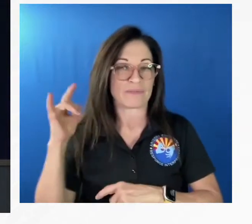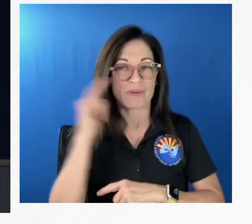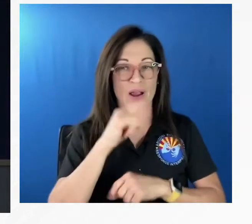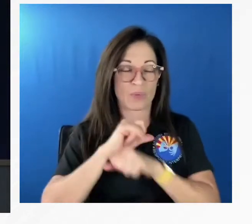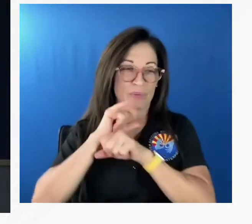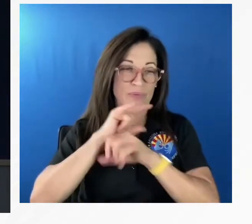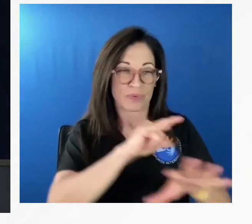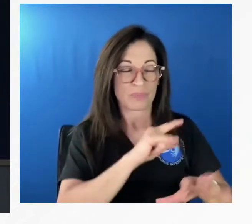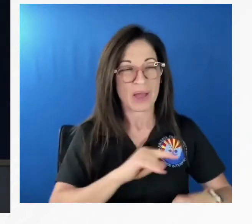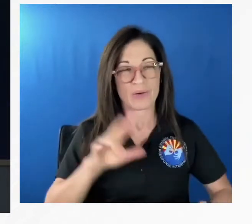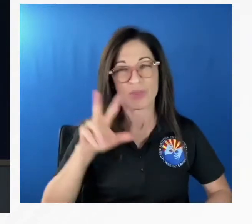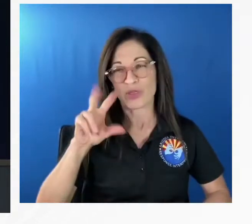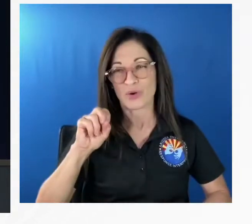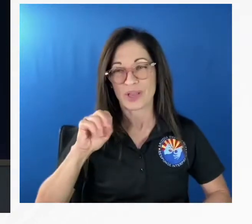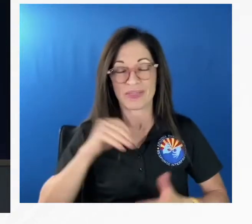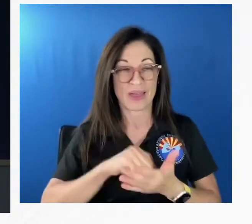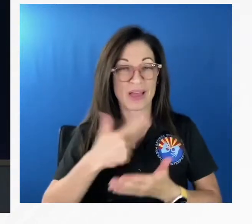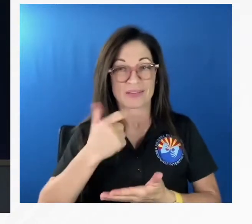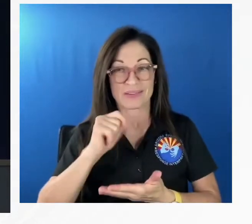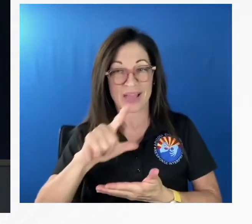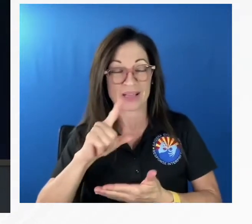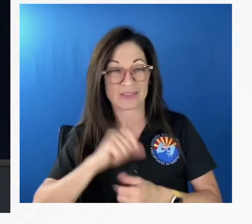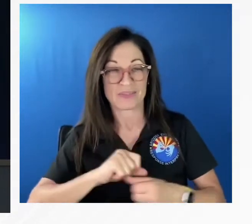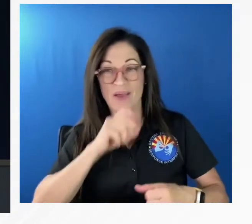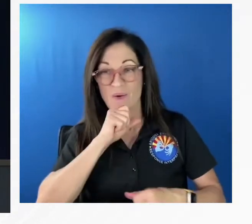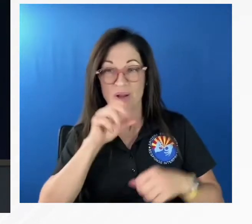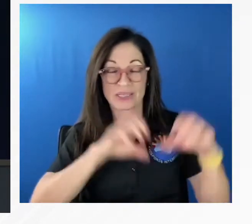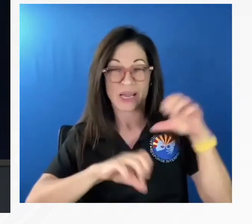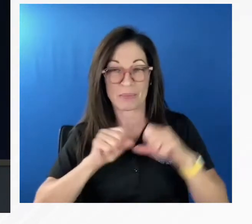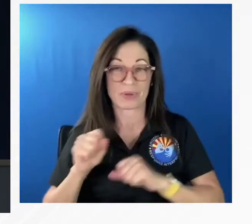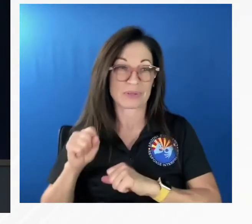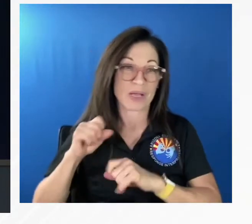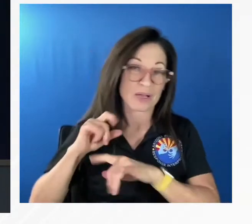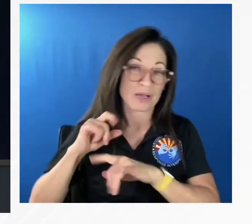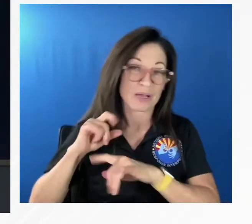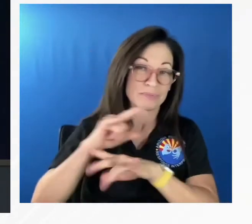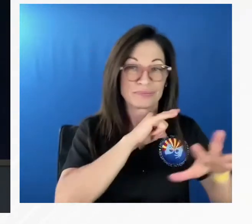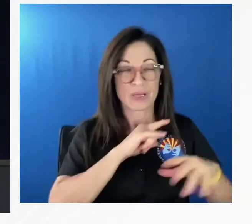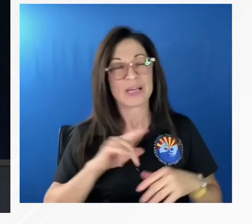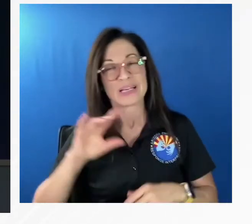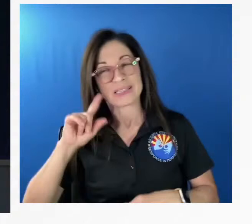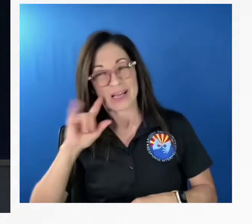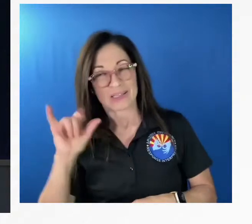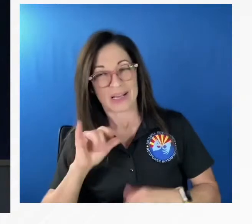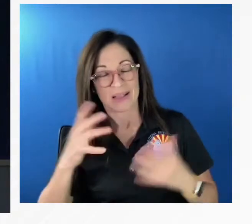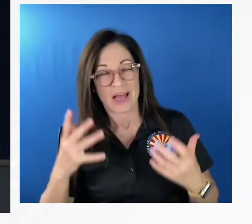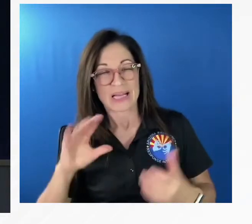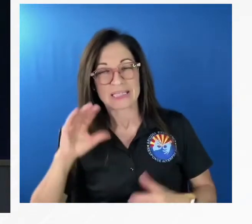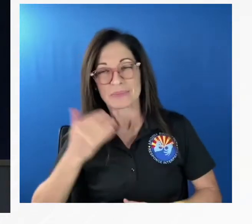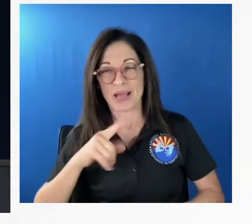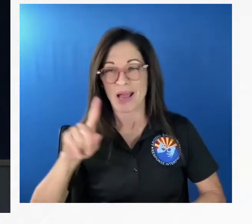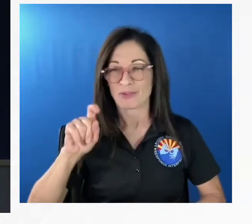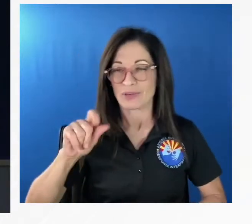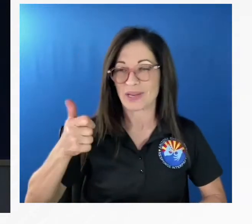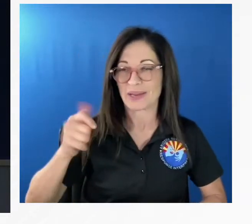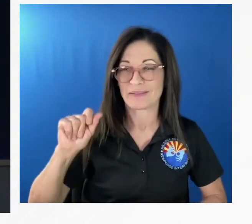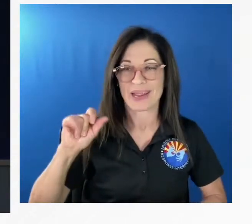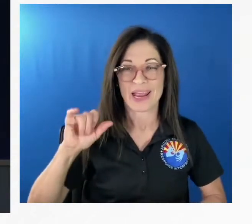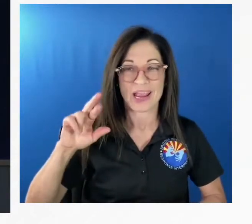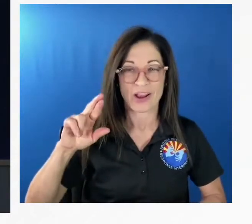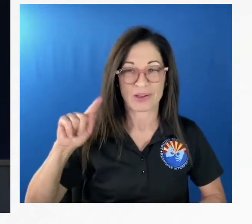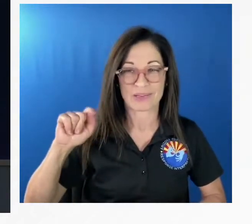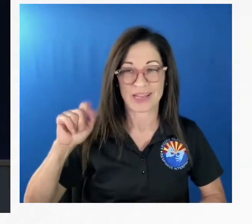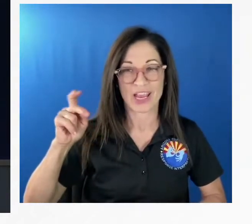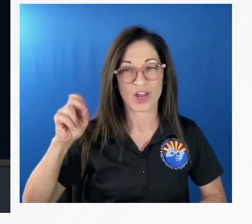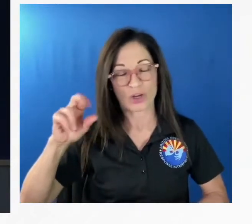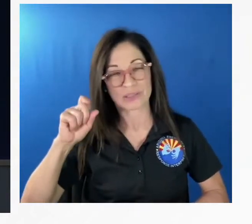ground application you saw on Mineral King Road. Sounds like a lot. It's the equivalent of about 110 air tankers over a 14-day period,